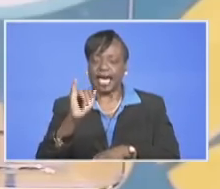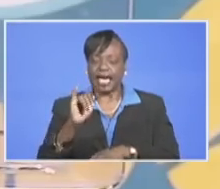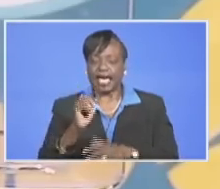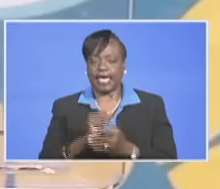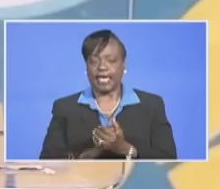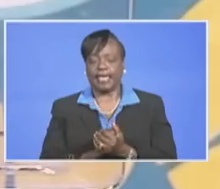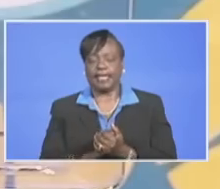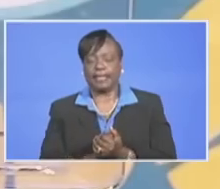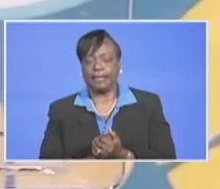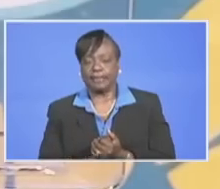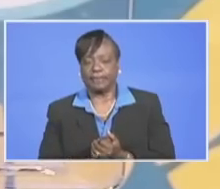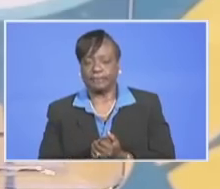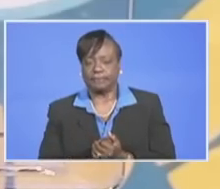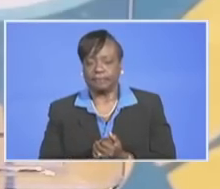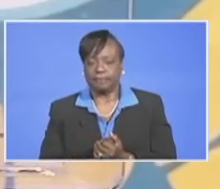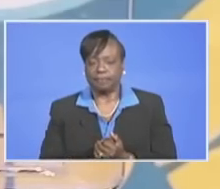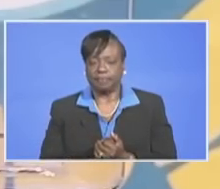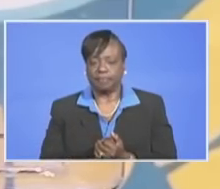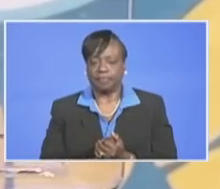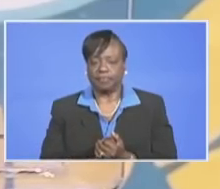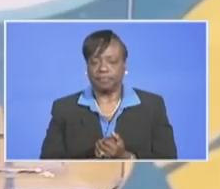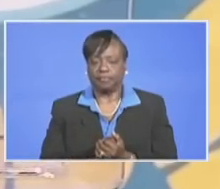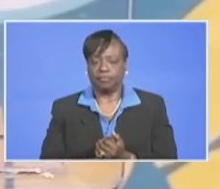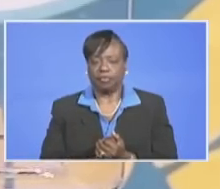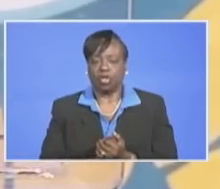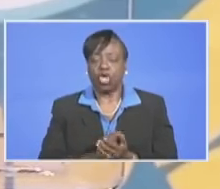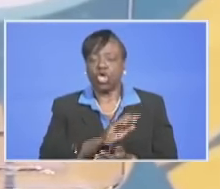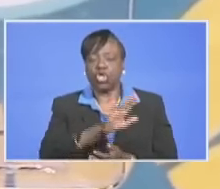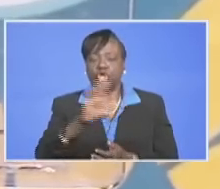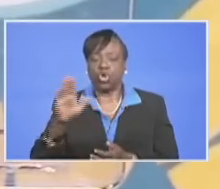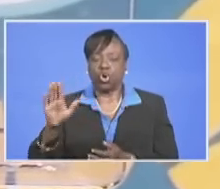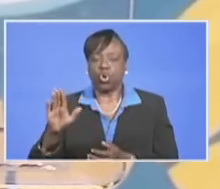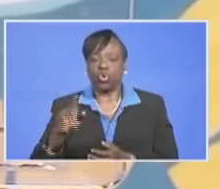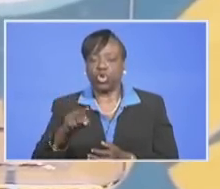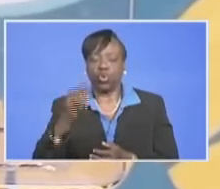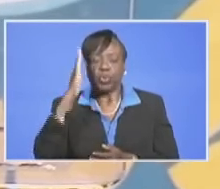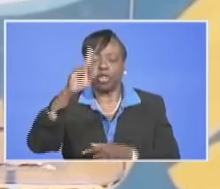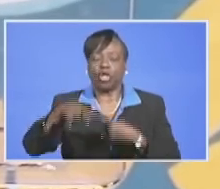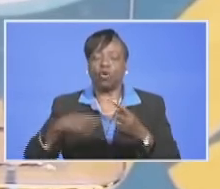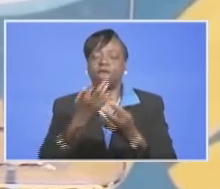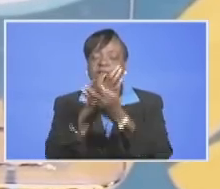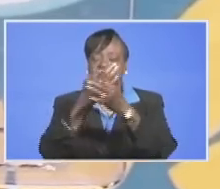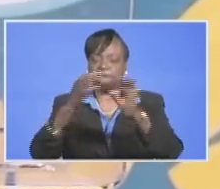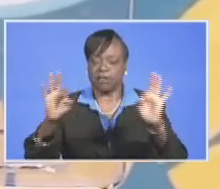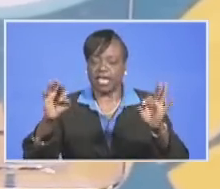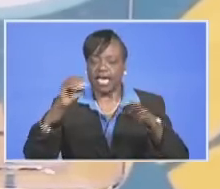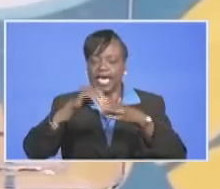Technical Vocational Institute, your enrollment is free September.